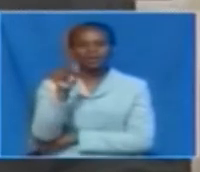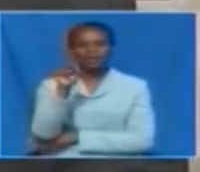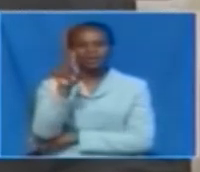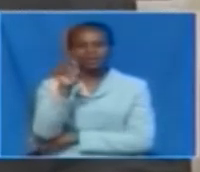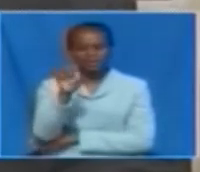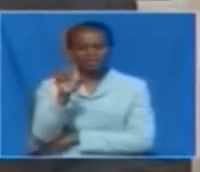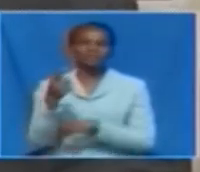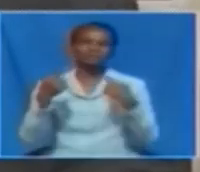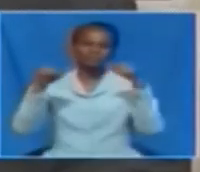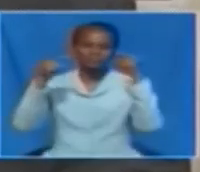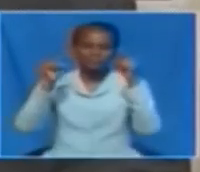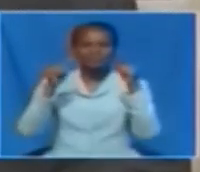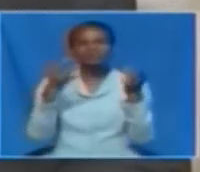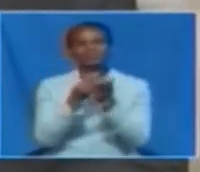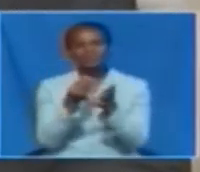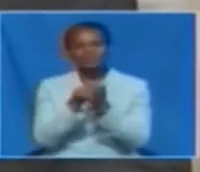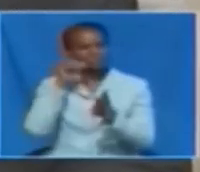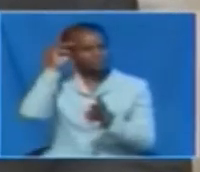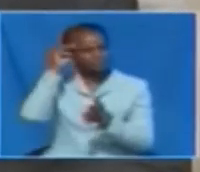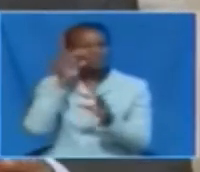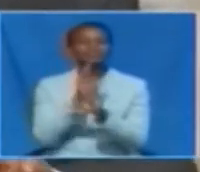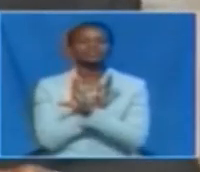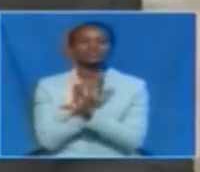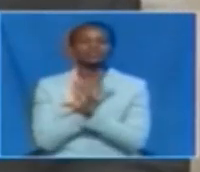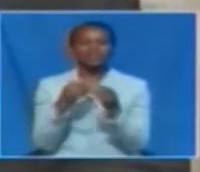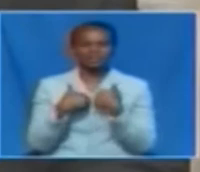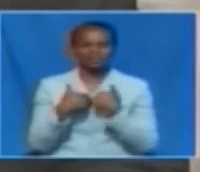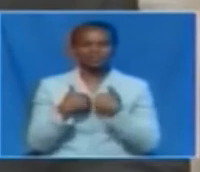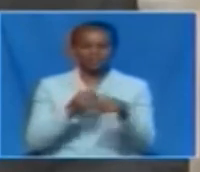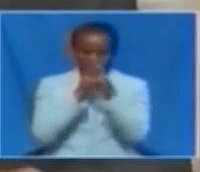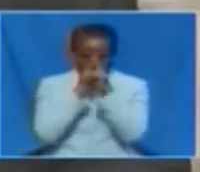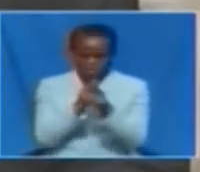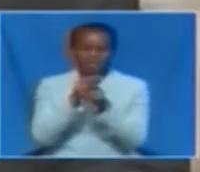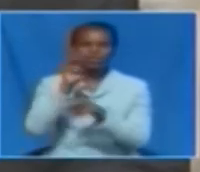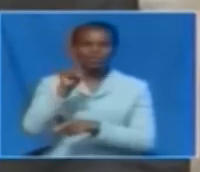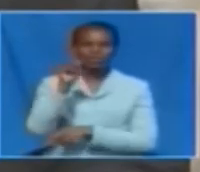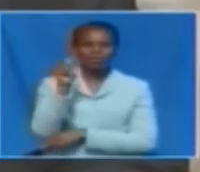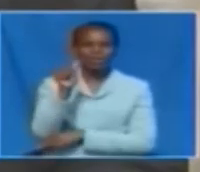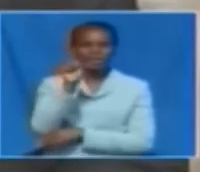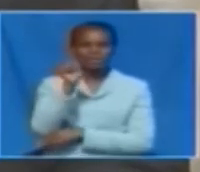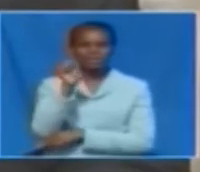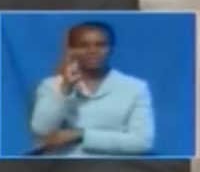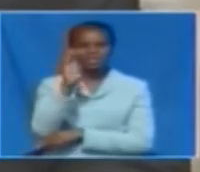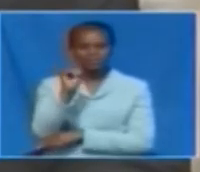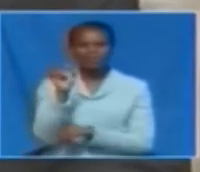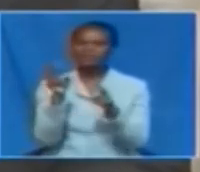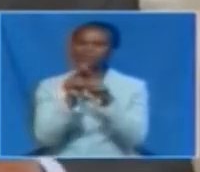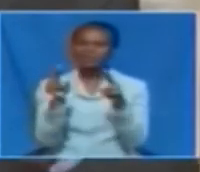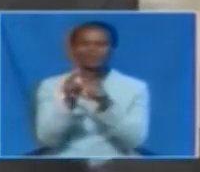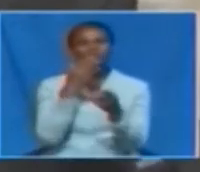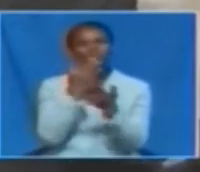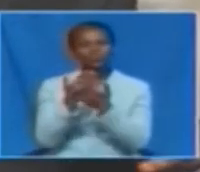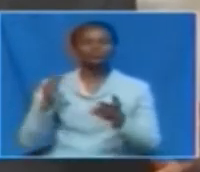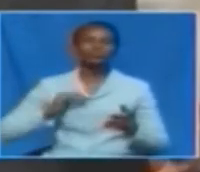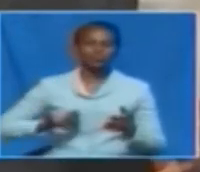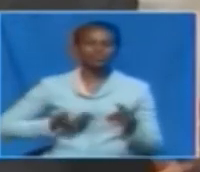most successful finance ministries Zambia has ever had. Honorable Silva Masebo, who very, very prominent in that, and almost